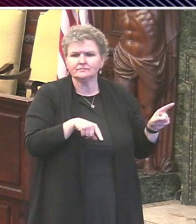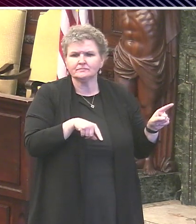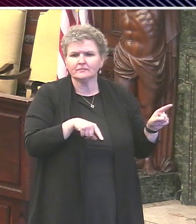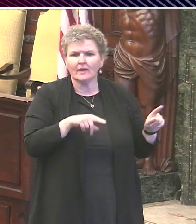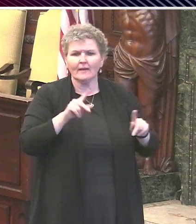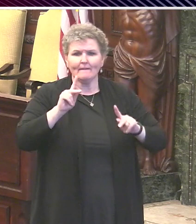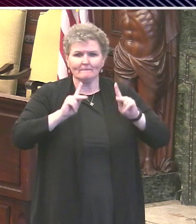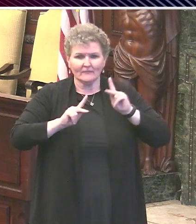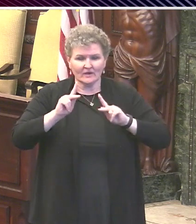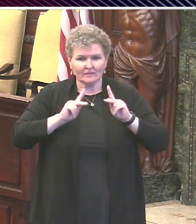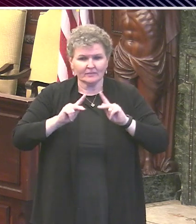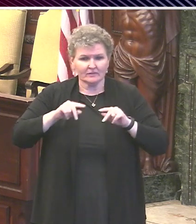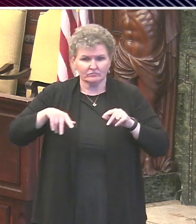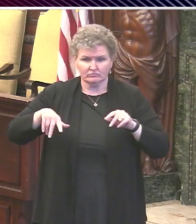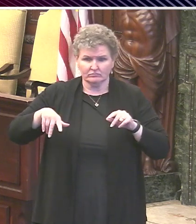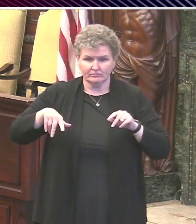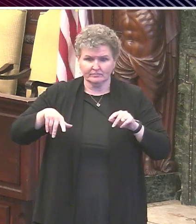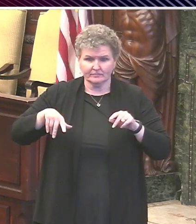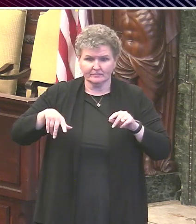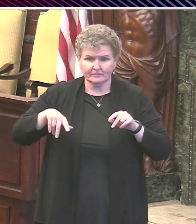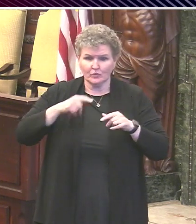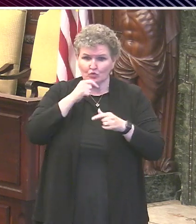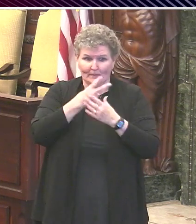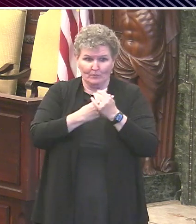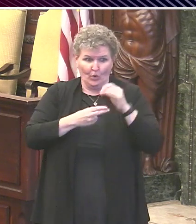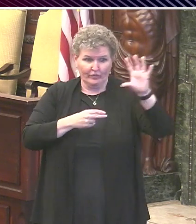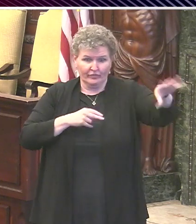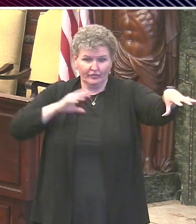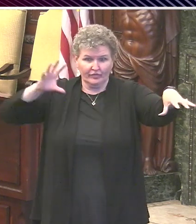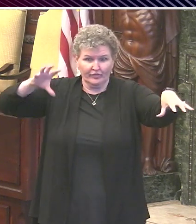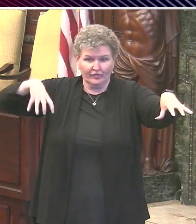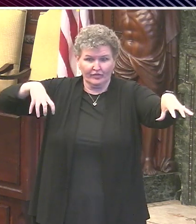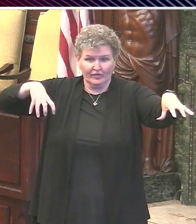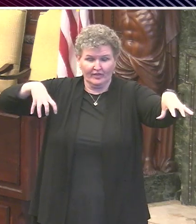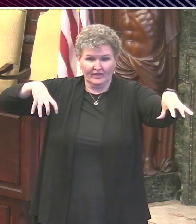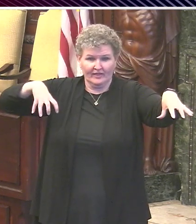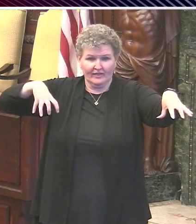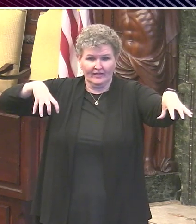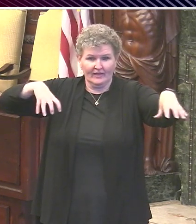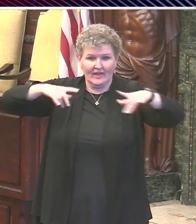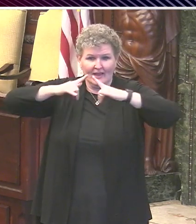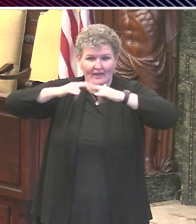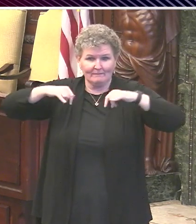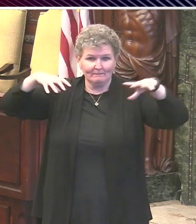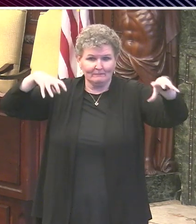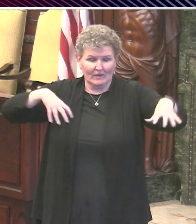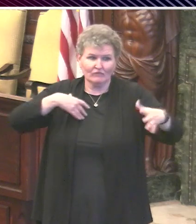are from both of the encampments, and that's my understanding, unless